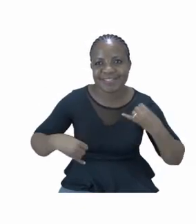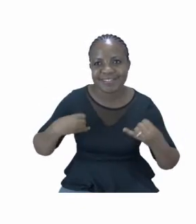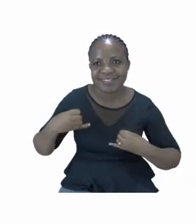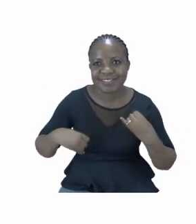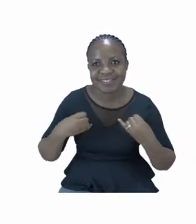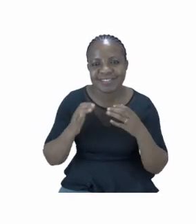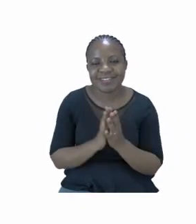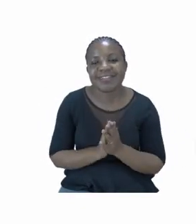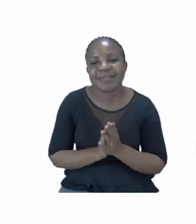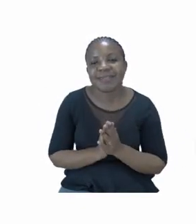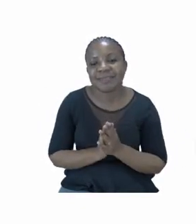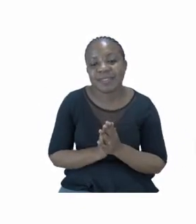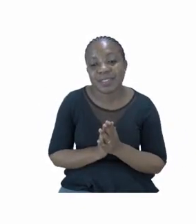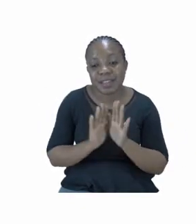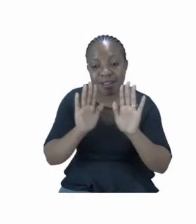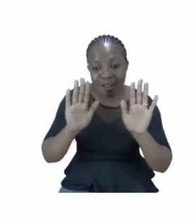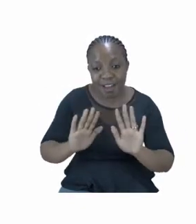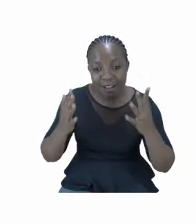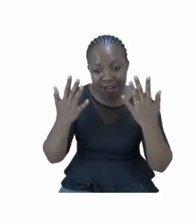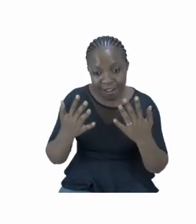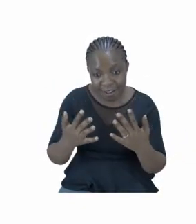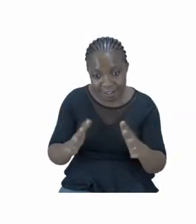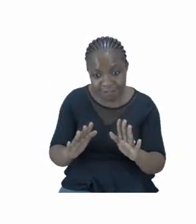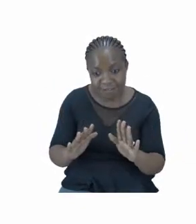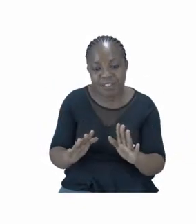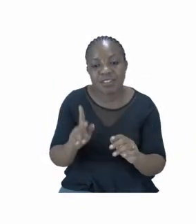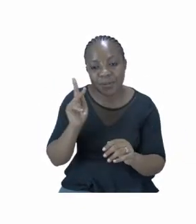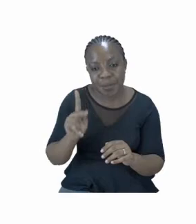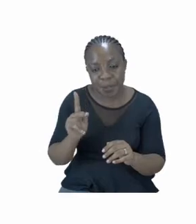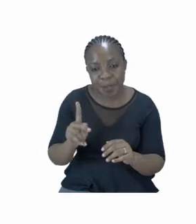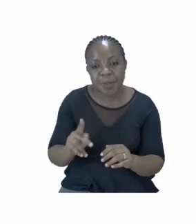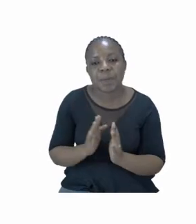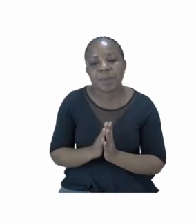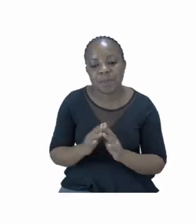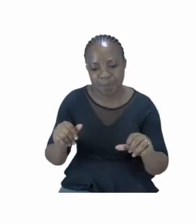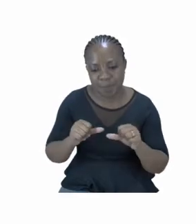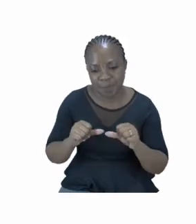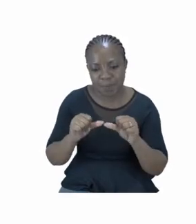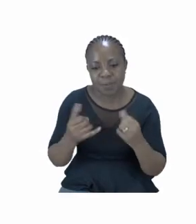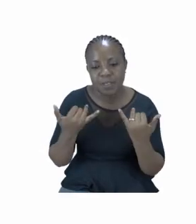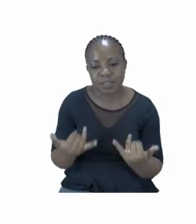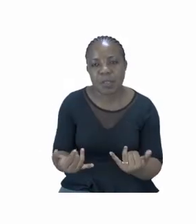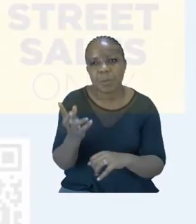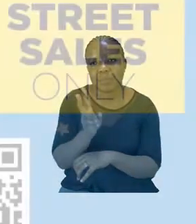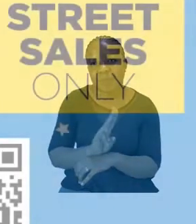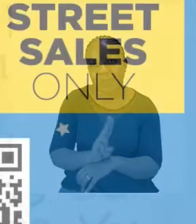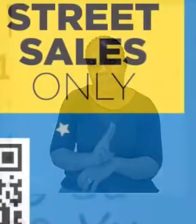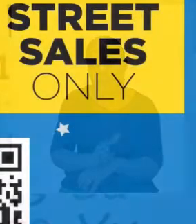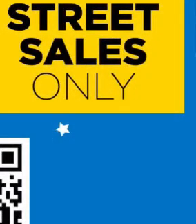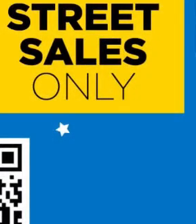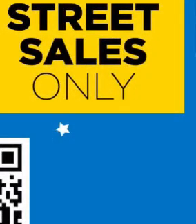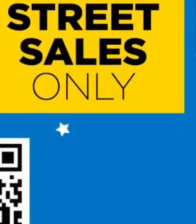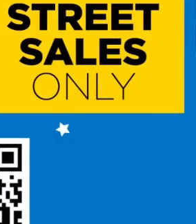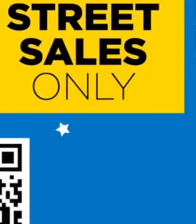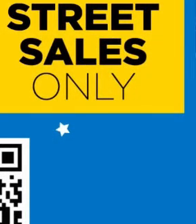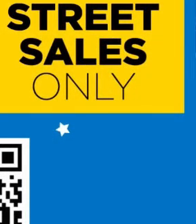you after you have done your beautiful coloring. We'll be right back after this advert break. Follow us